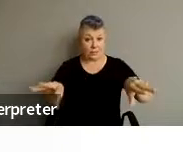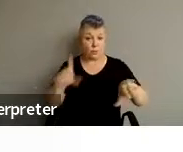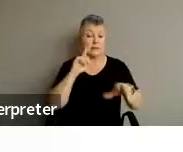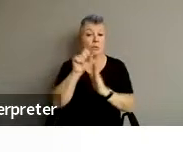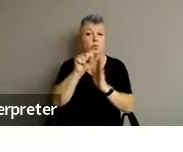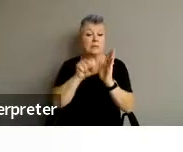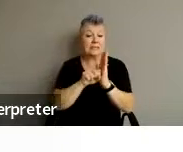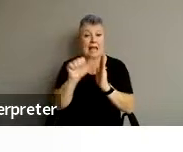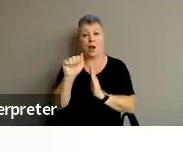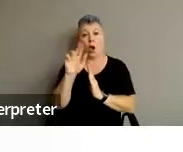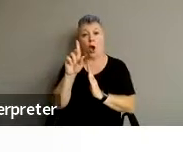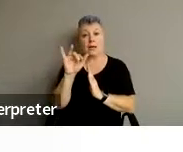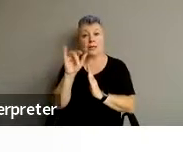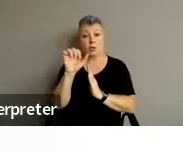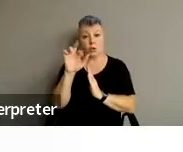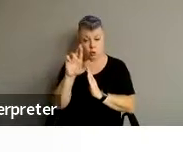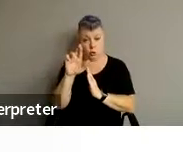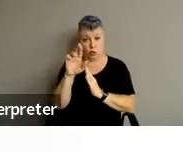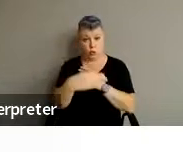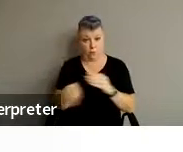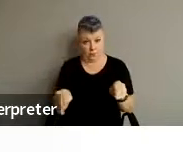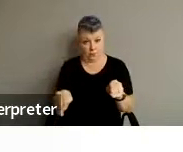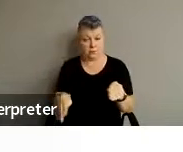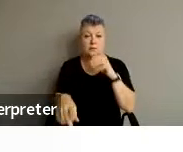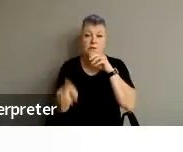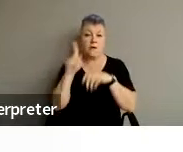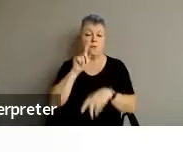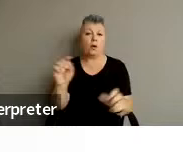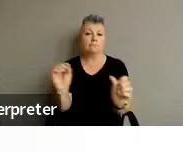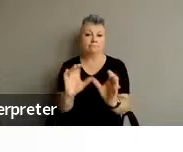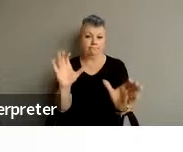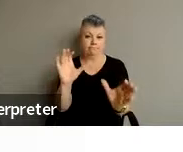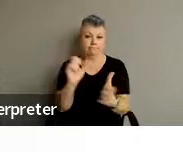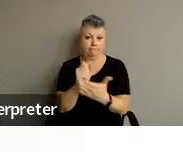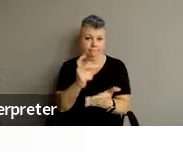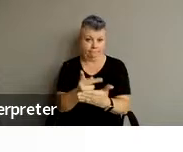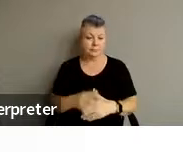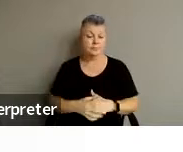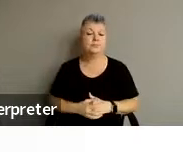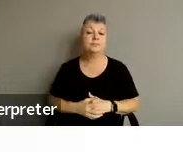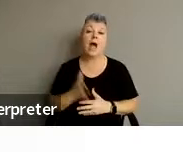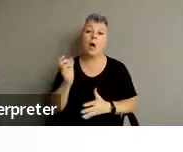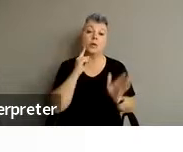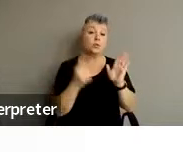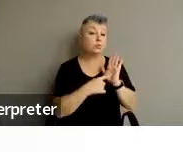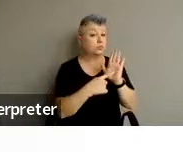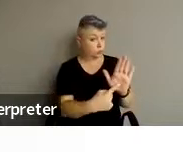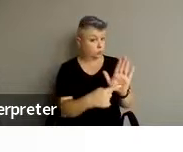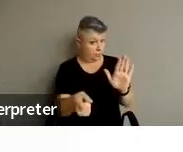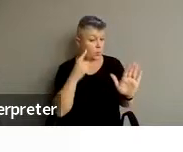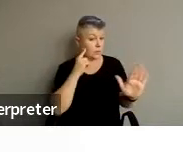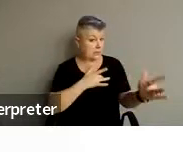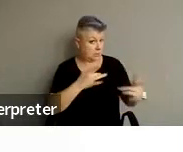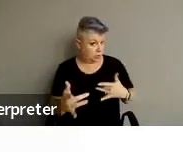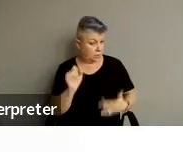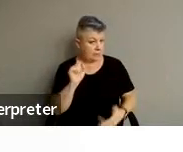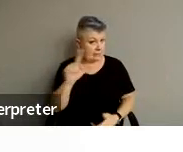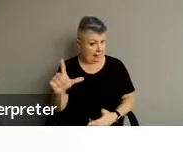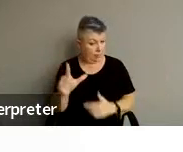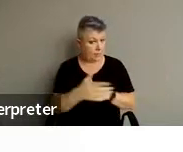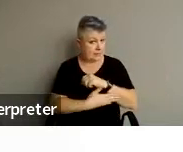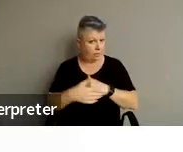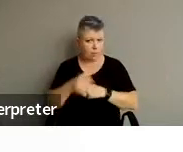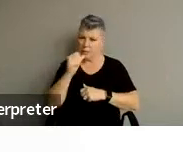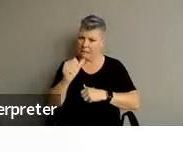certification. I just wanted to note that there was a concern that the St. Louis County would not be mailing out